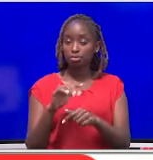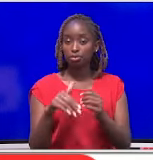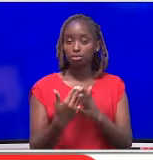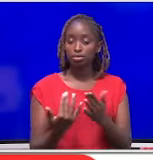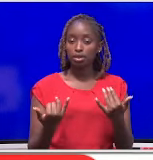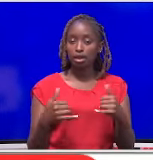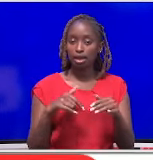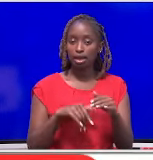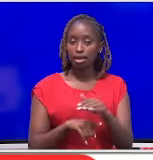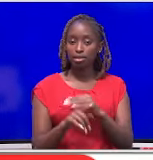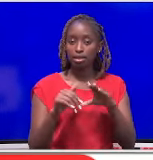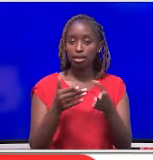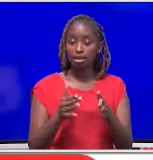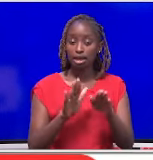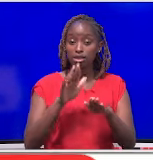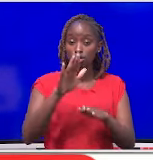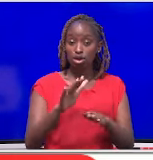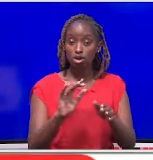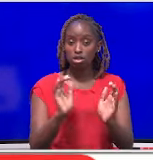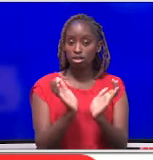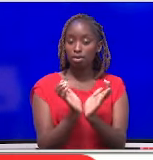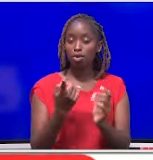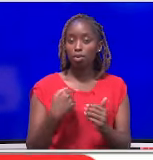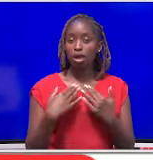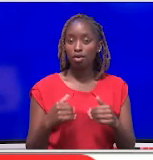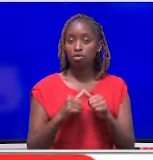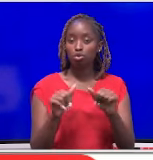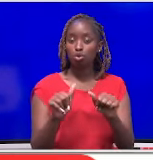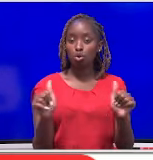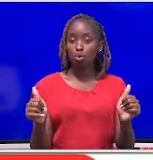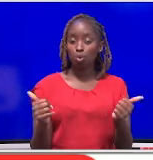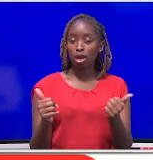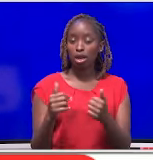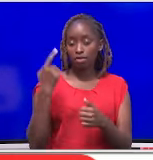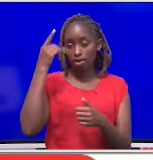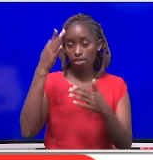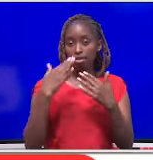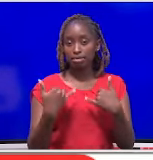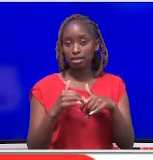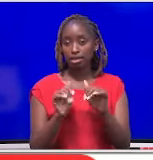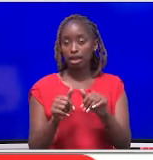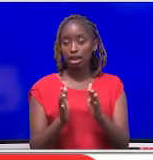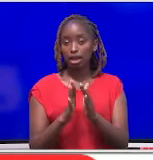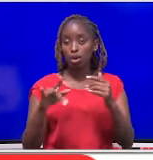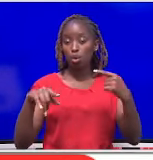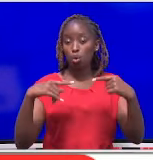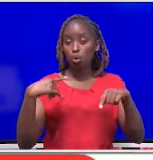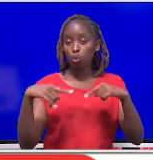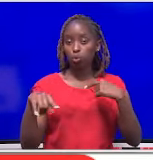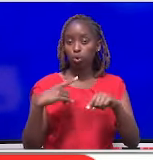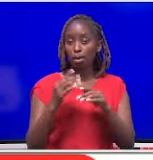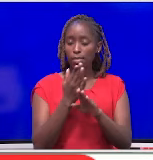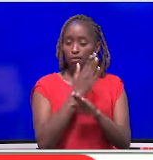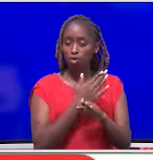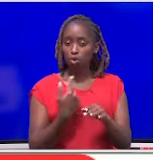Stadium, will be ready in a month's time. We only have 2 weeks for them to complete. Before we came to address you people, we've done an